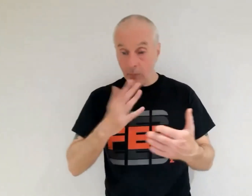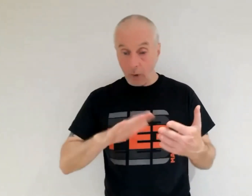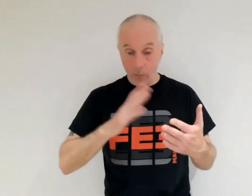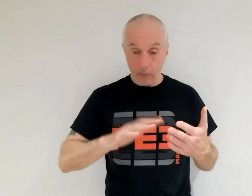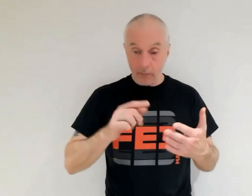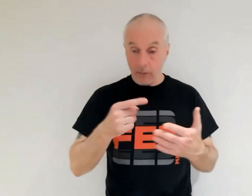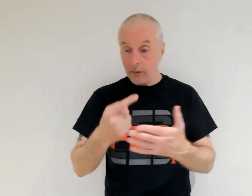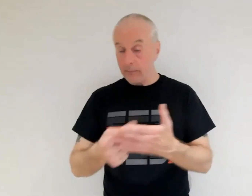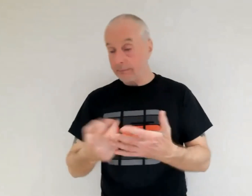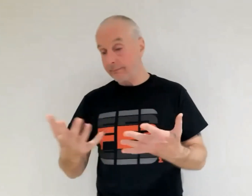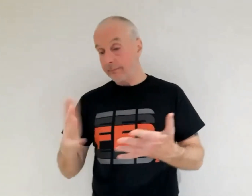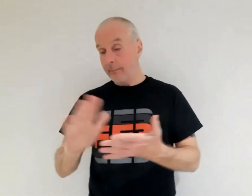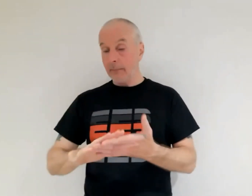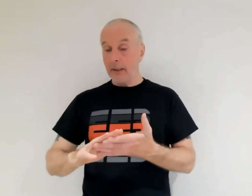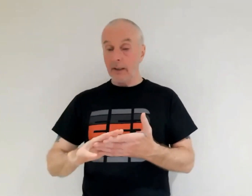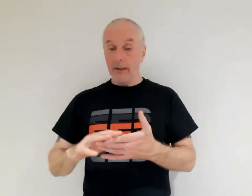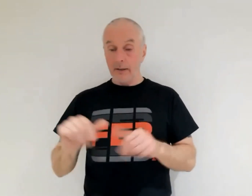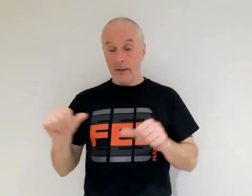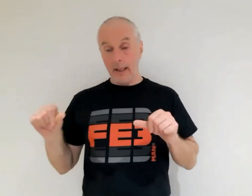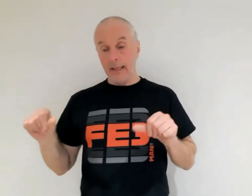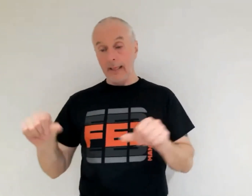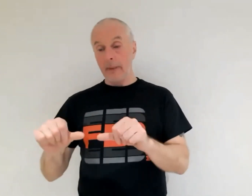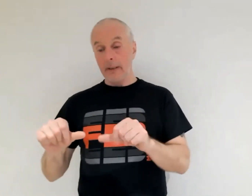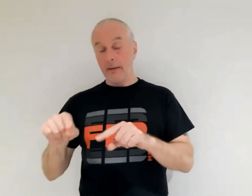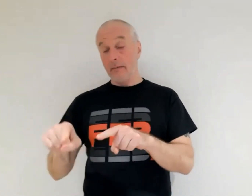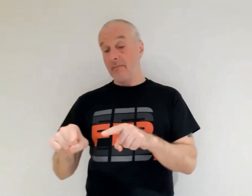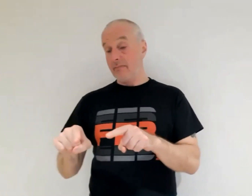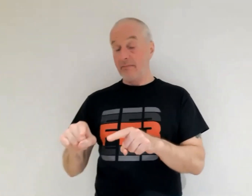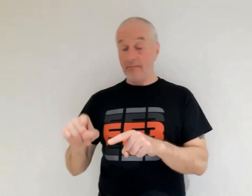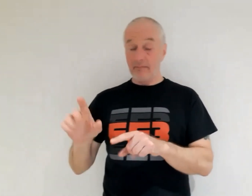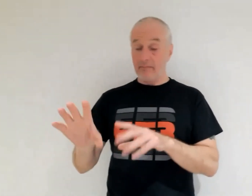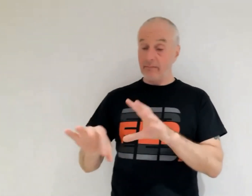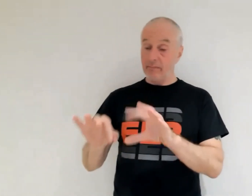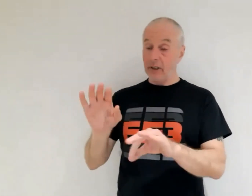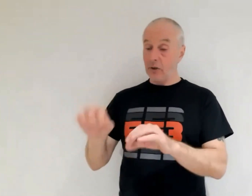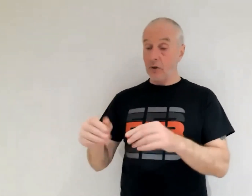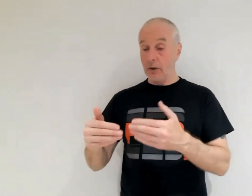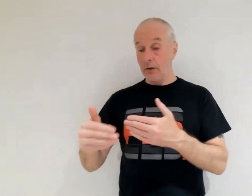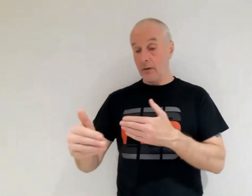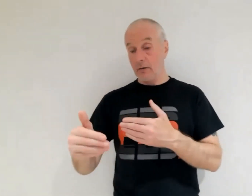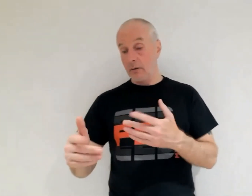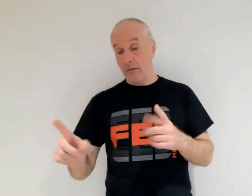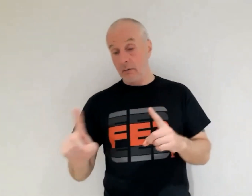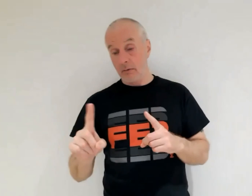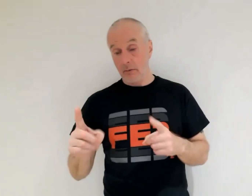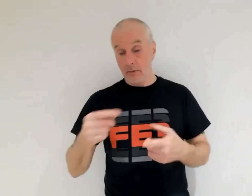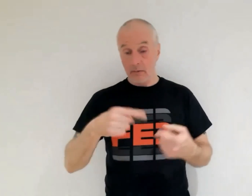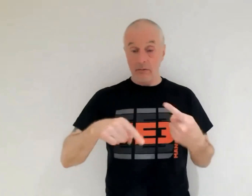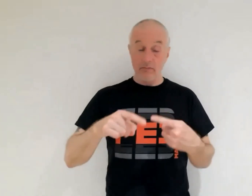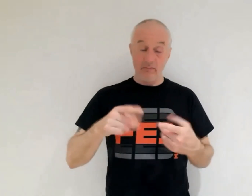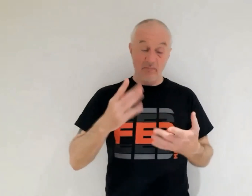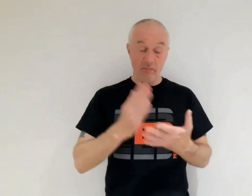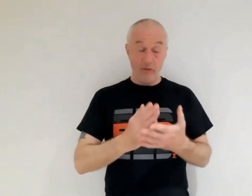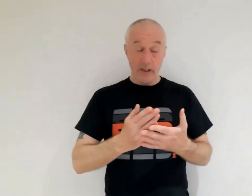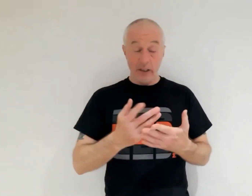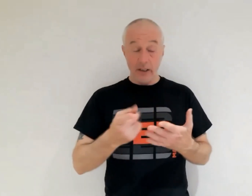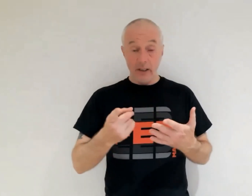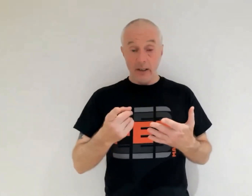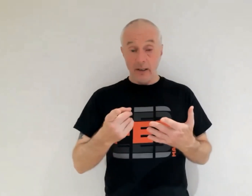to capacity, because it's fundamentally based on natural gas supplies, which are for all intents and purposes unlimited.